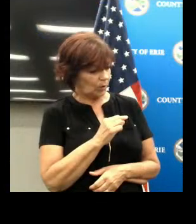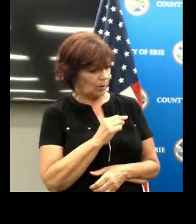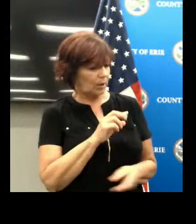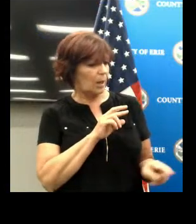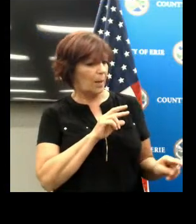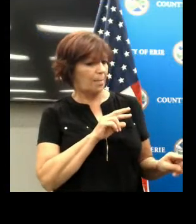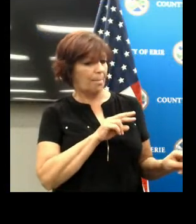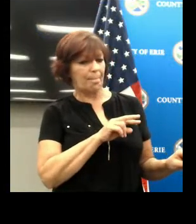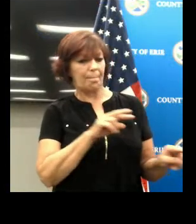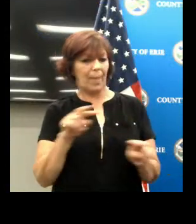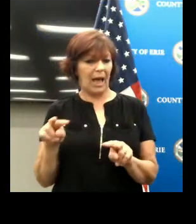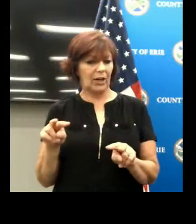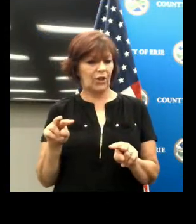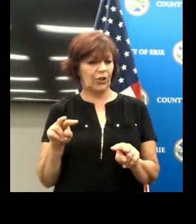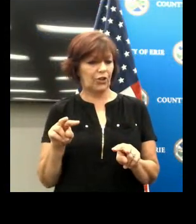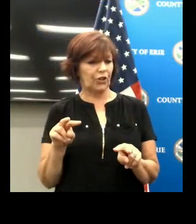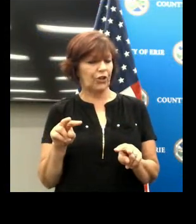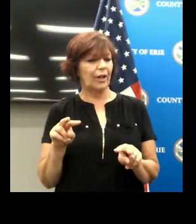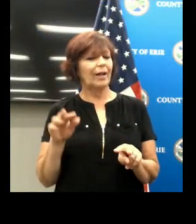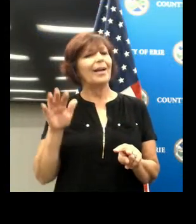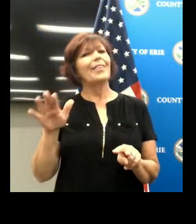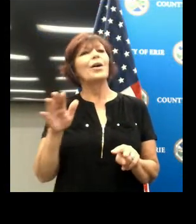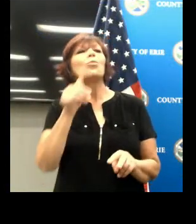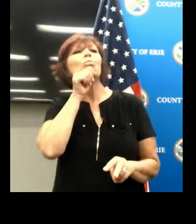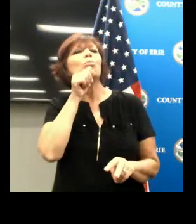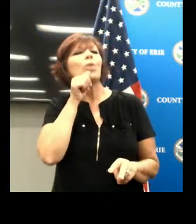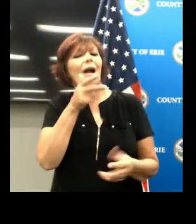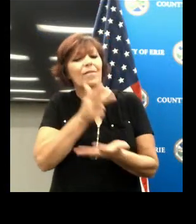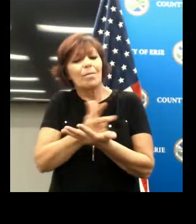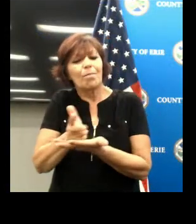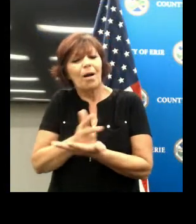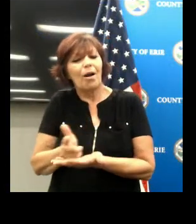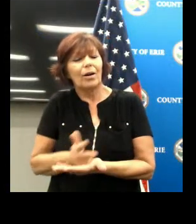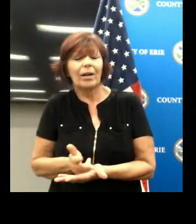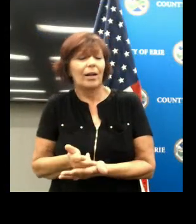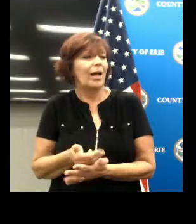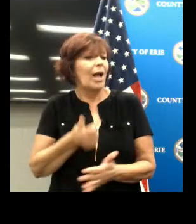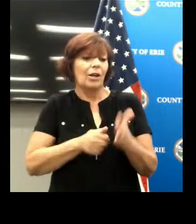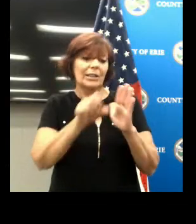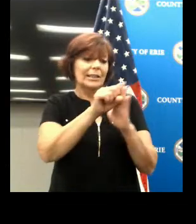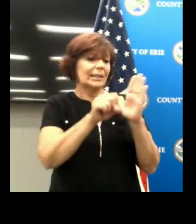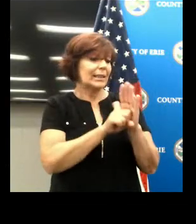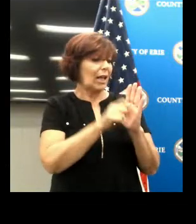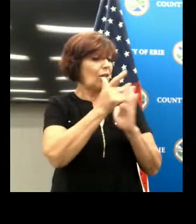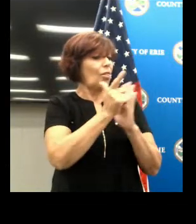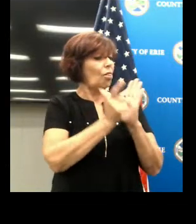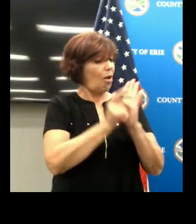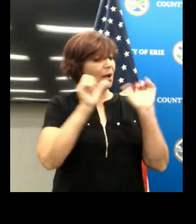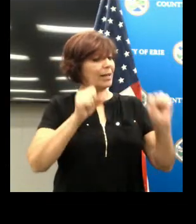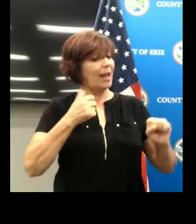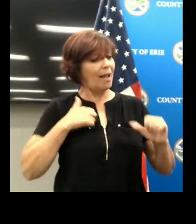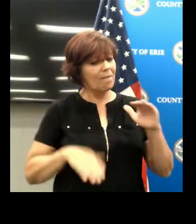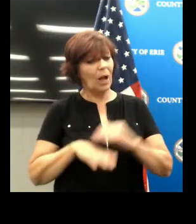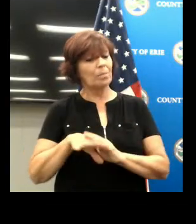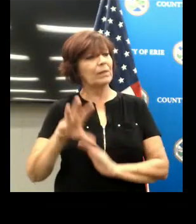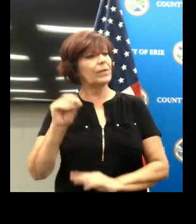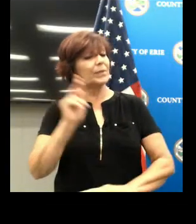monitor residential private lots who, under state law, can have gatherings of up to 50